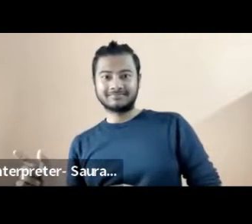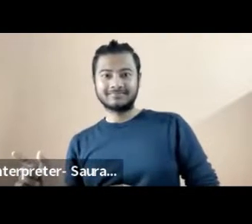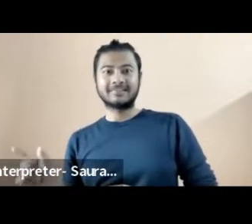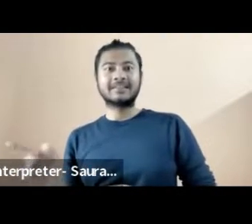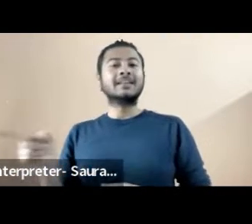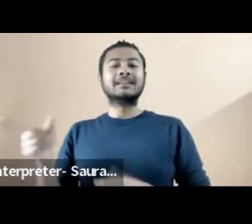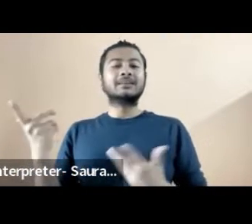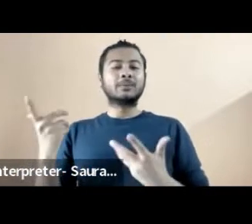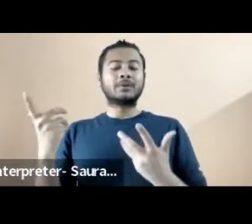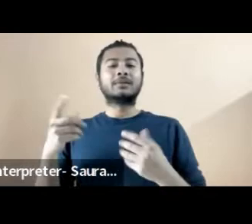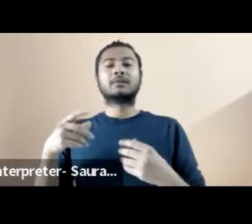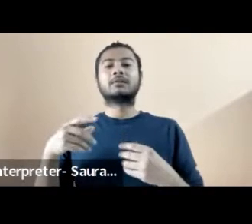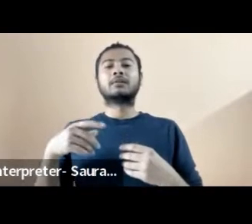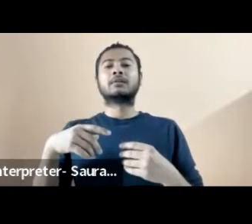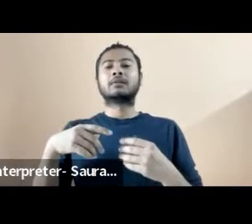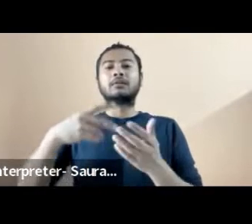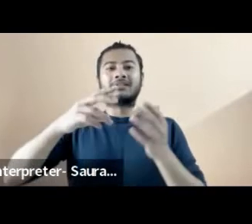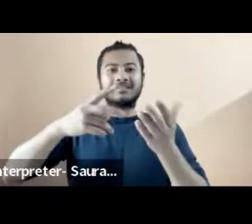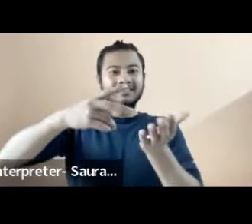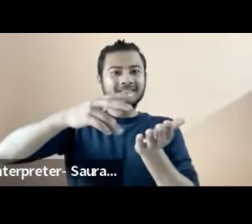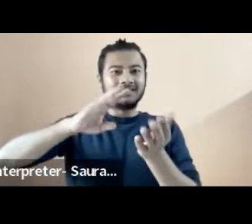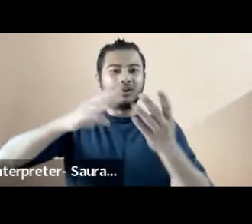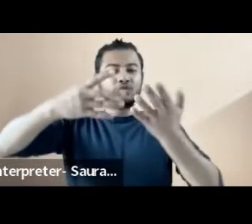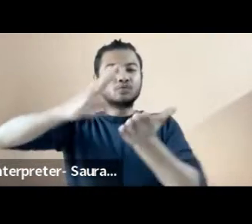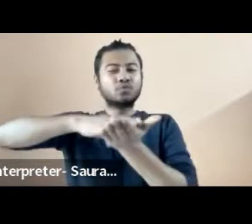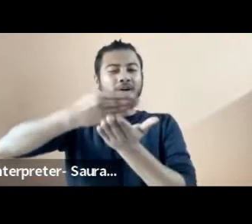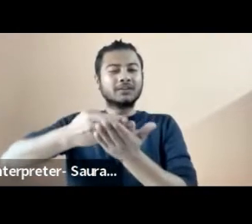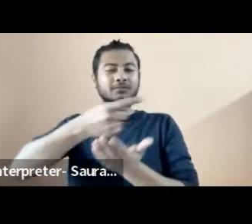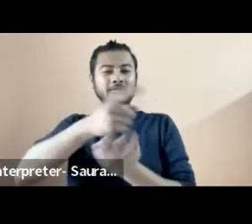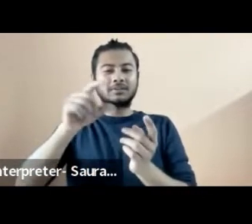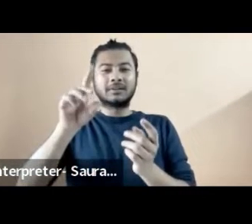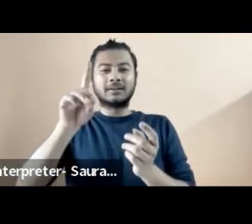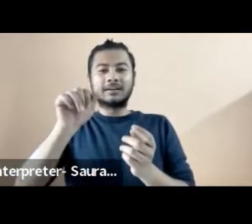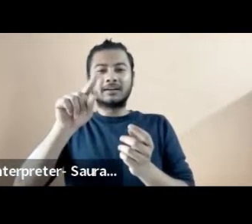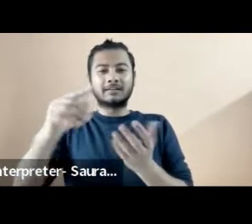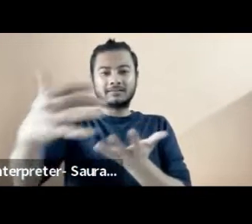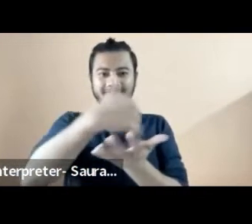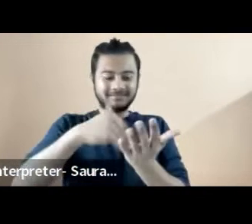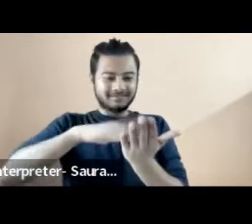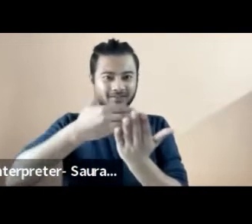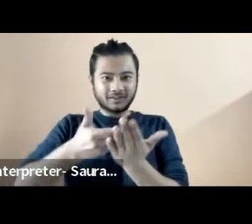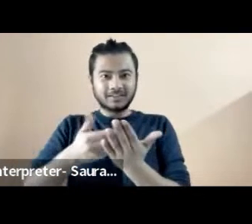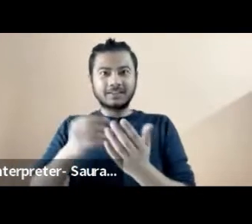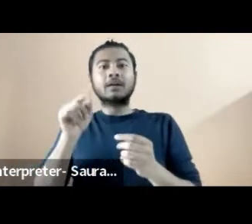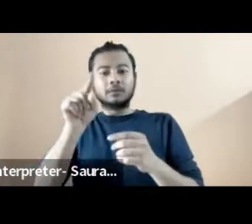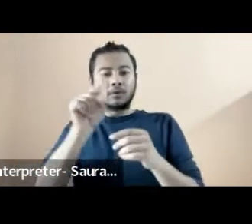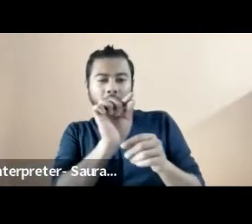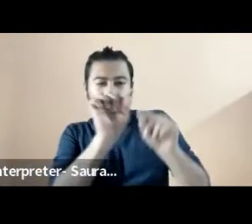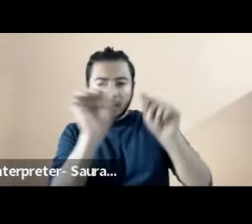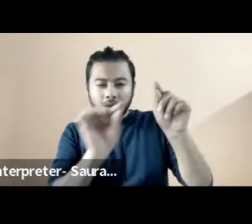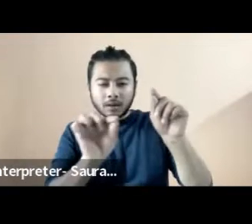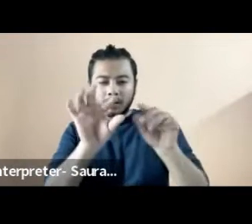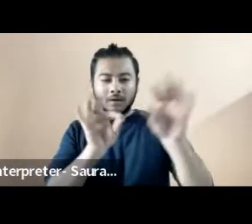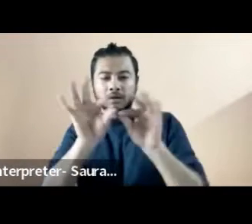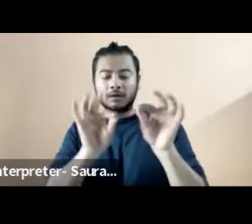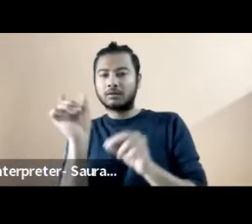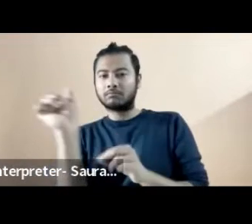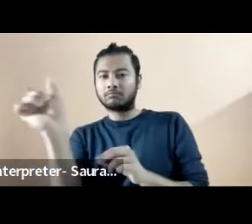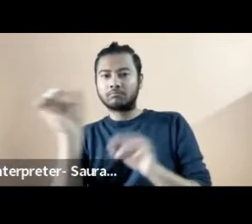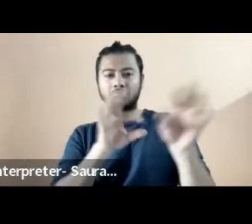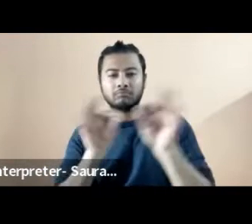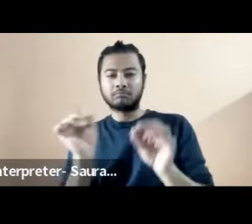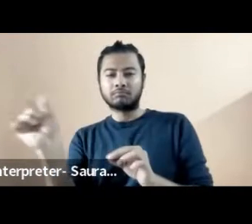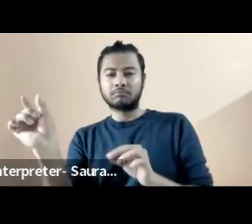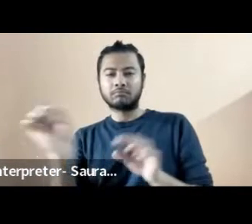the transcripts, and they align with each of these, each of the findings across these